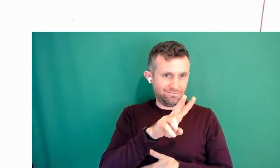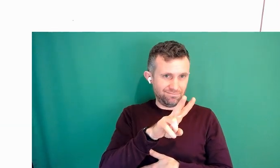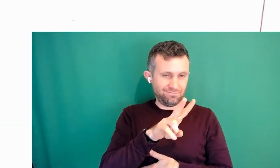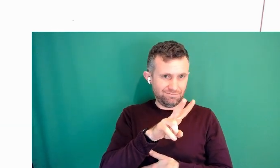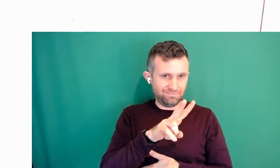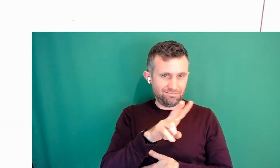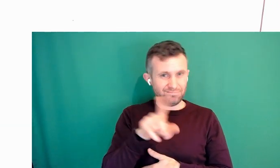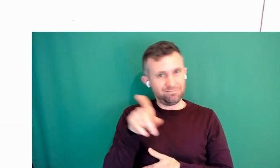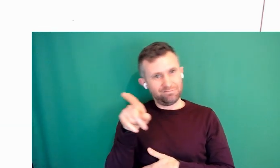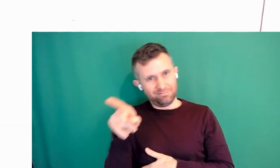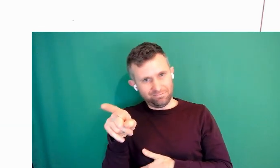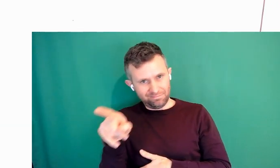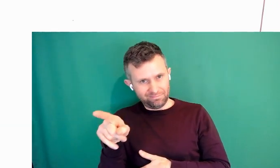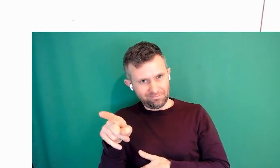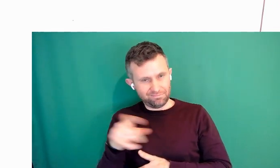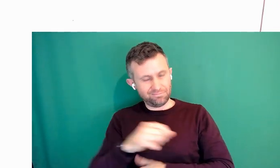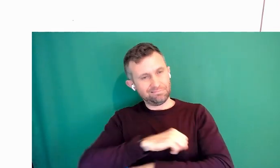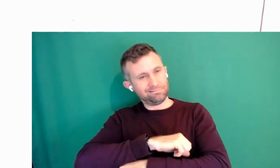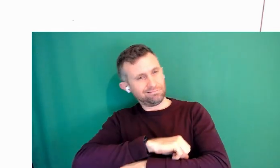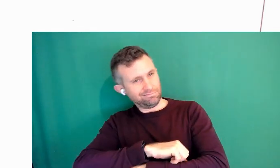leaving behind his wife and four children.